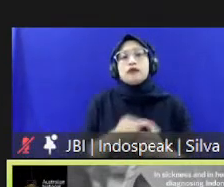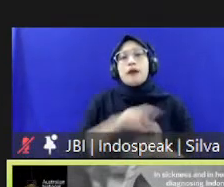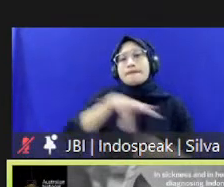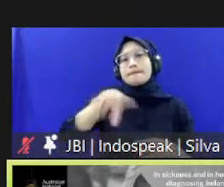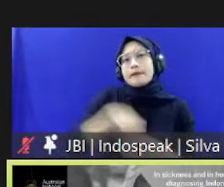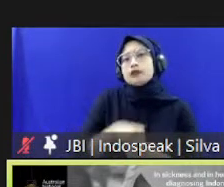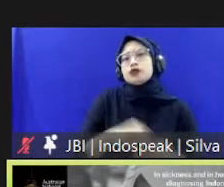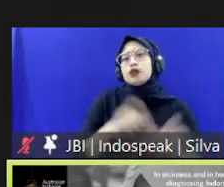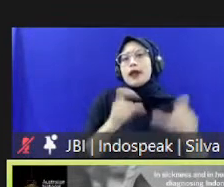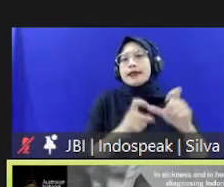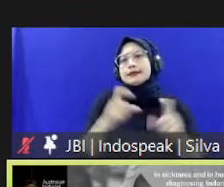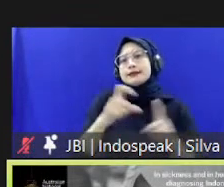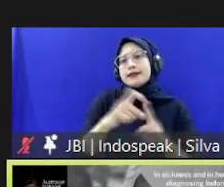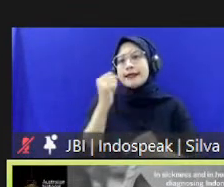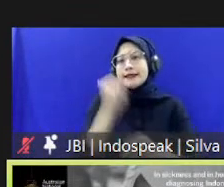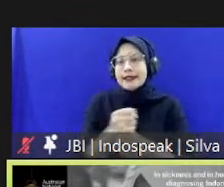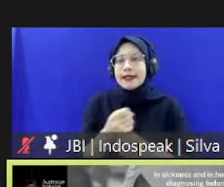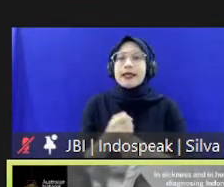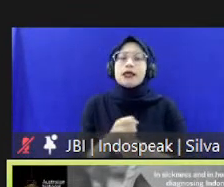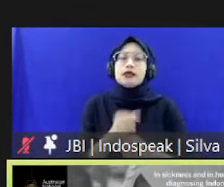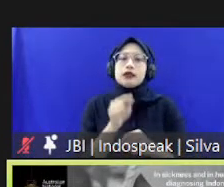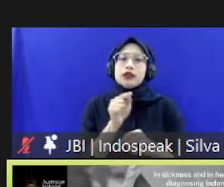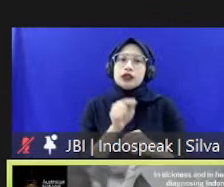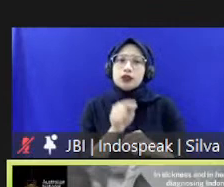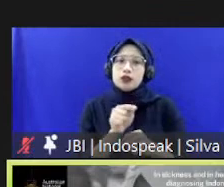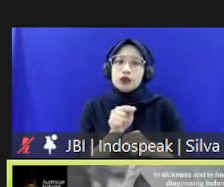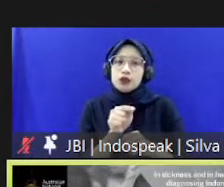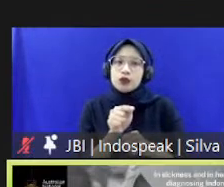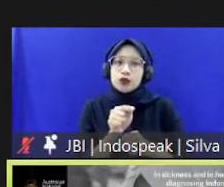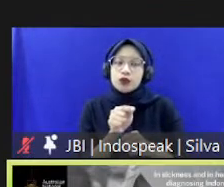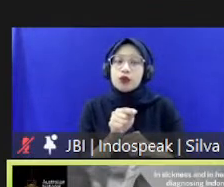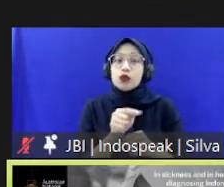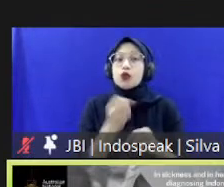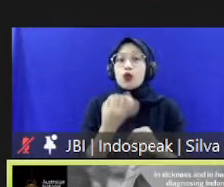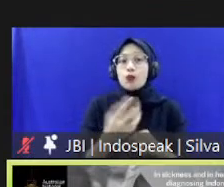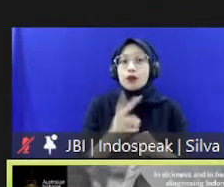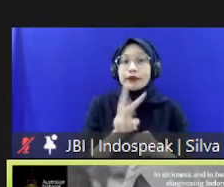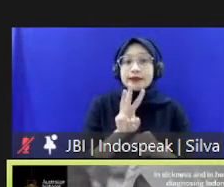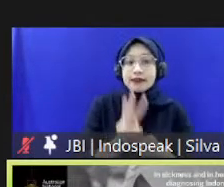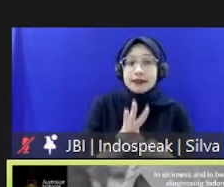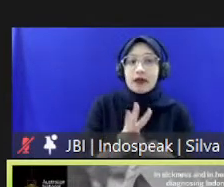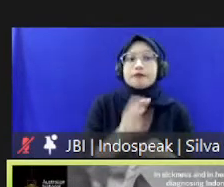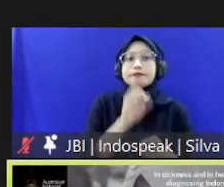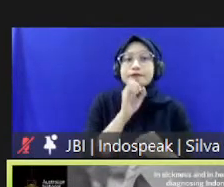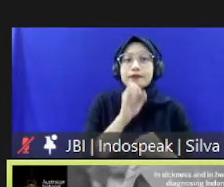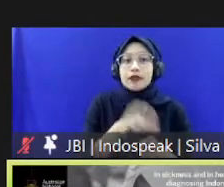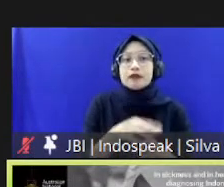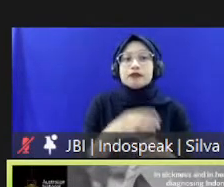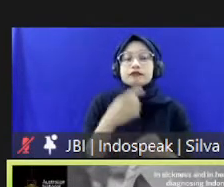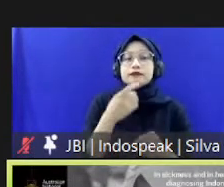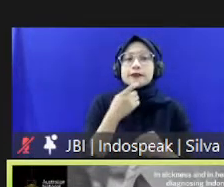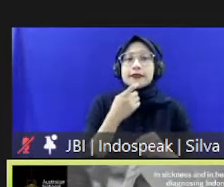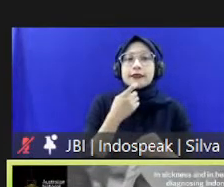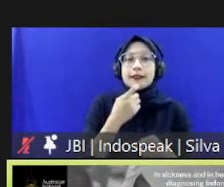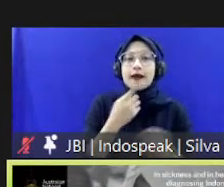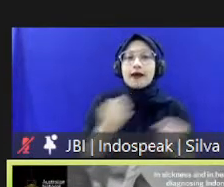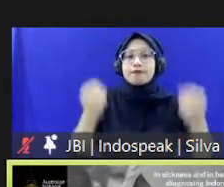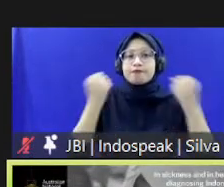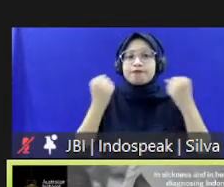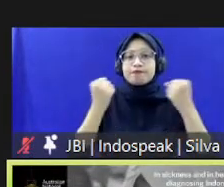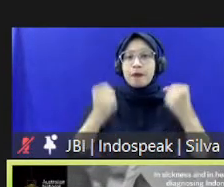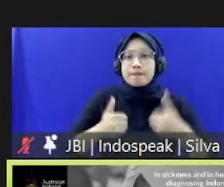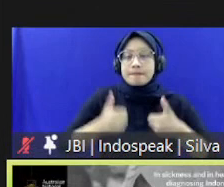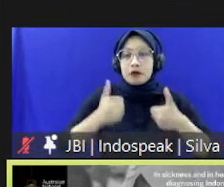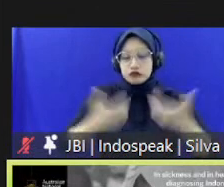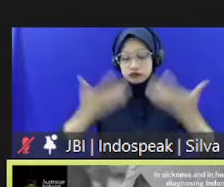17 goals of sustainable development is health, good health and well-being. So maternal health has been kind of like